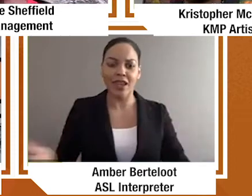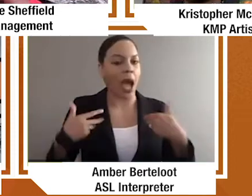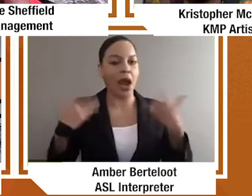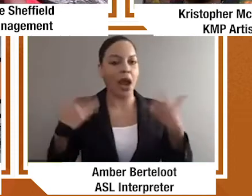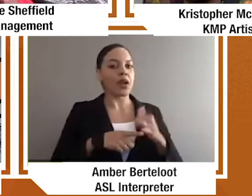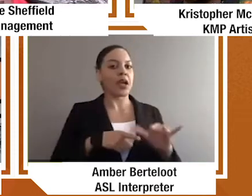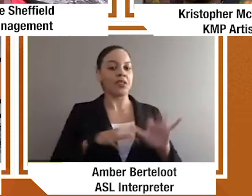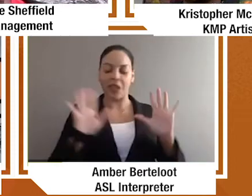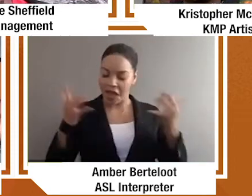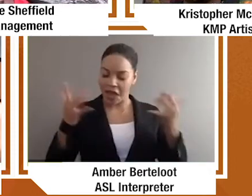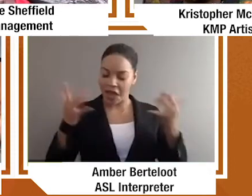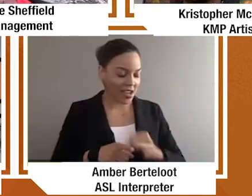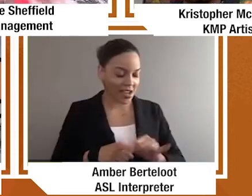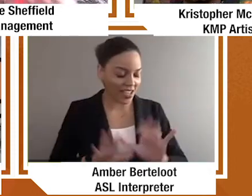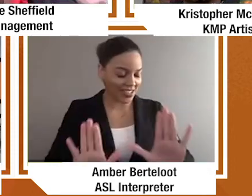Oh my God, the tape machine.